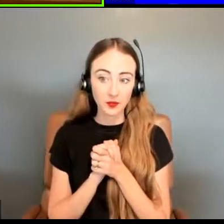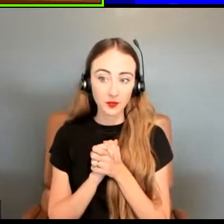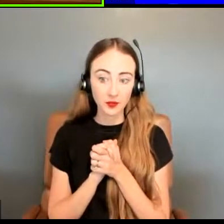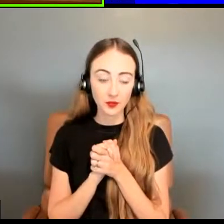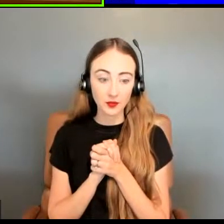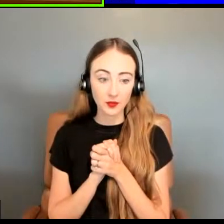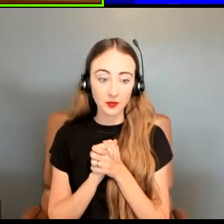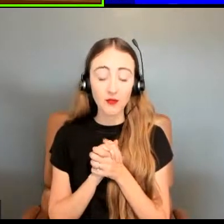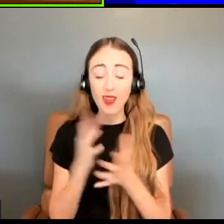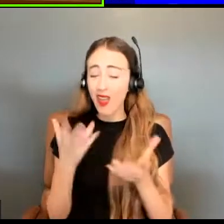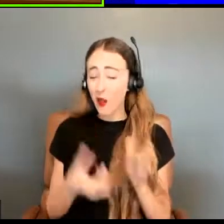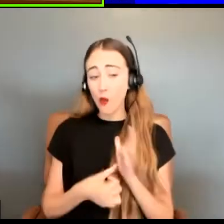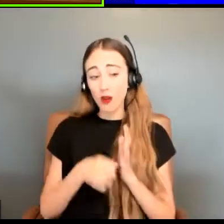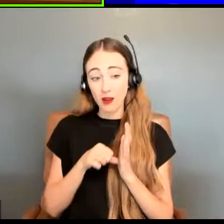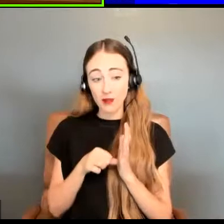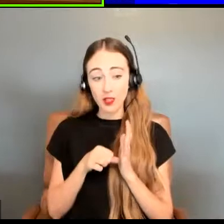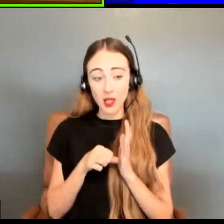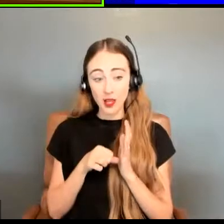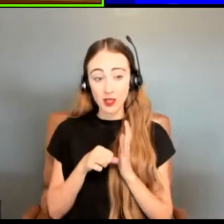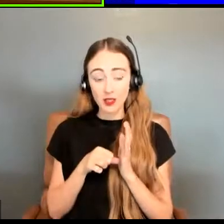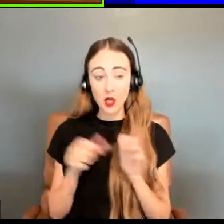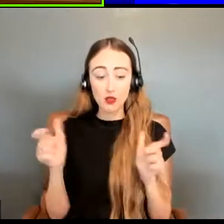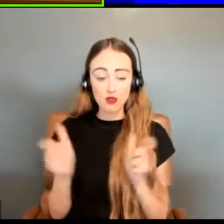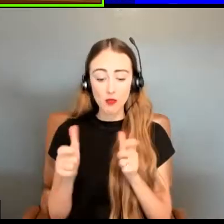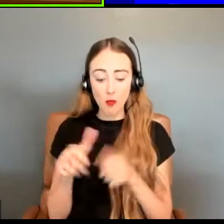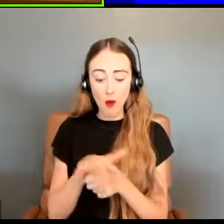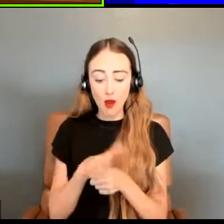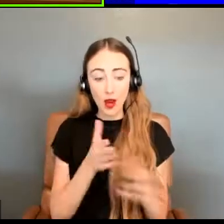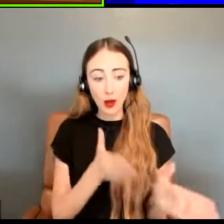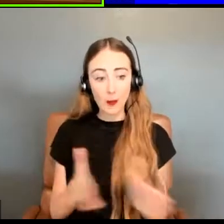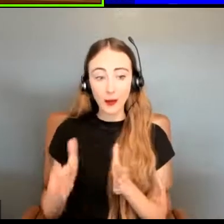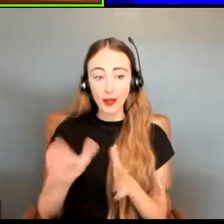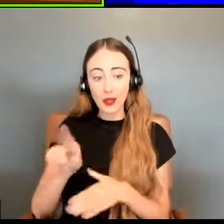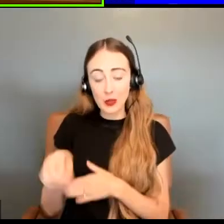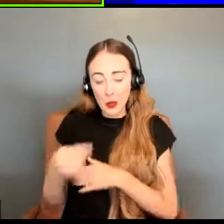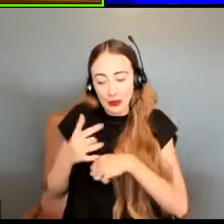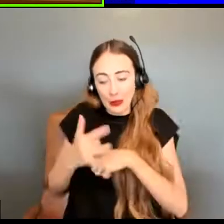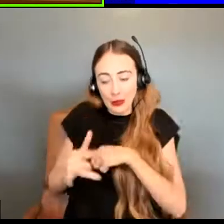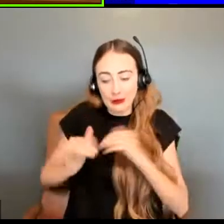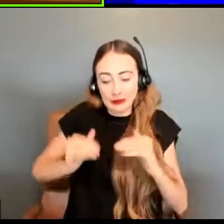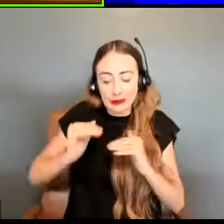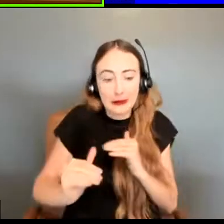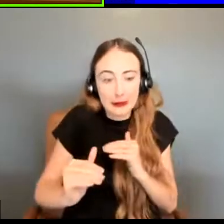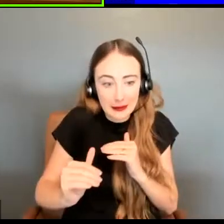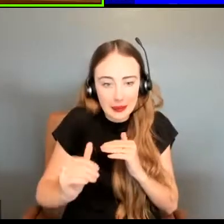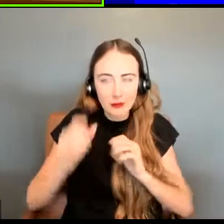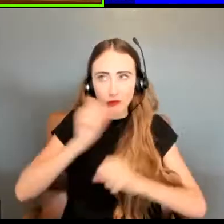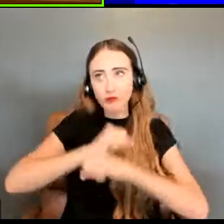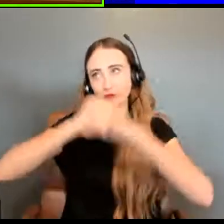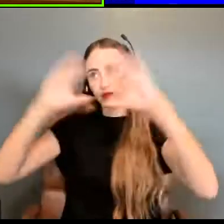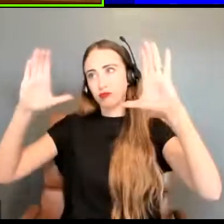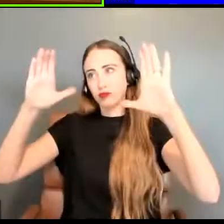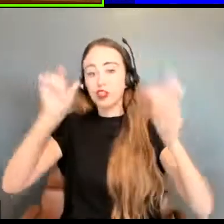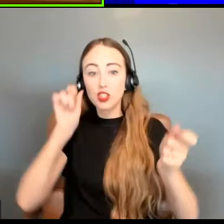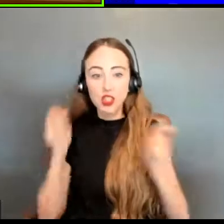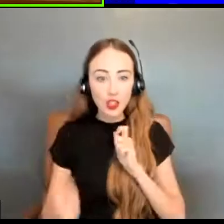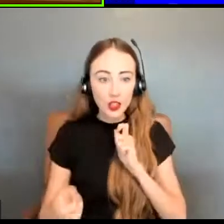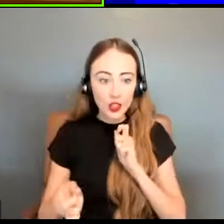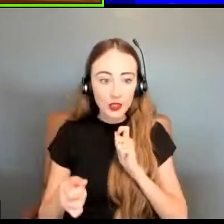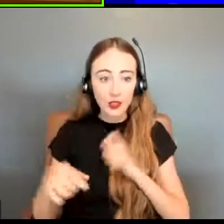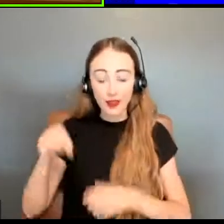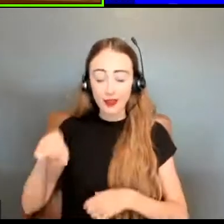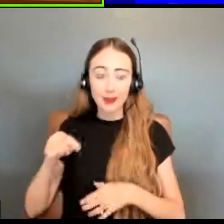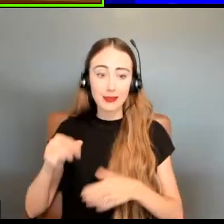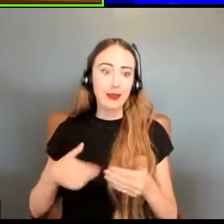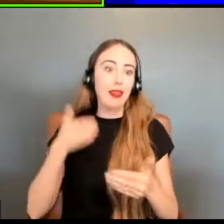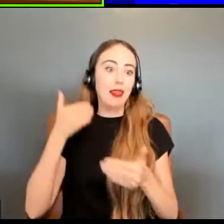I want to emphasize that a small area plan is only an early step to envision changes to Congress Heights. This will be followed by a